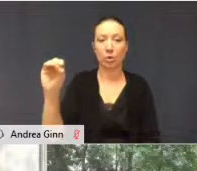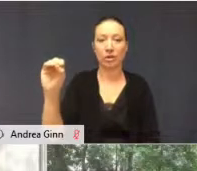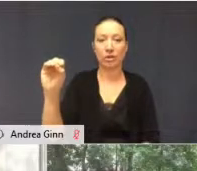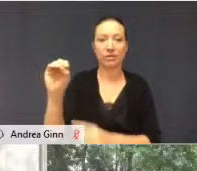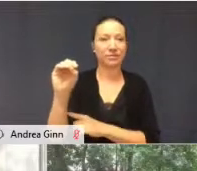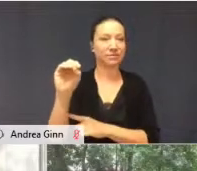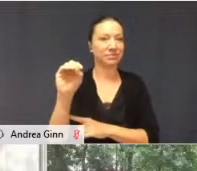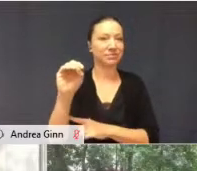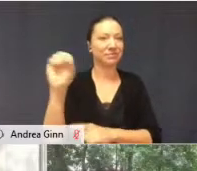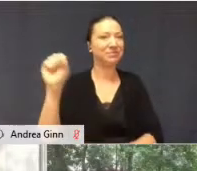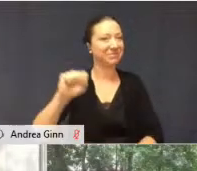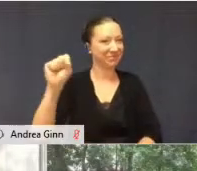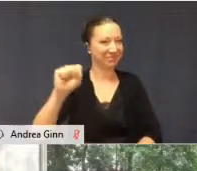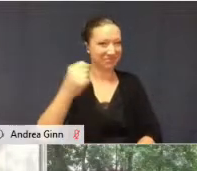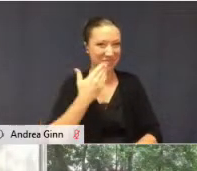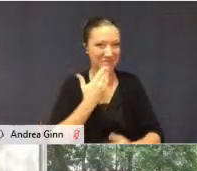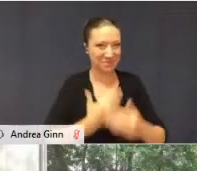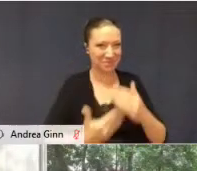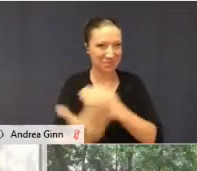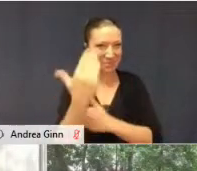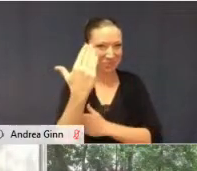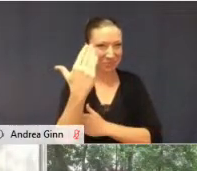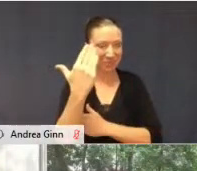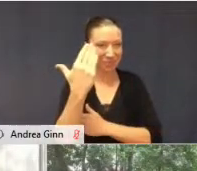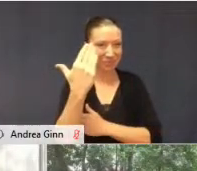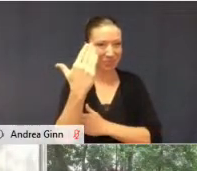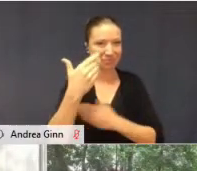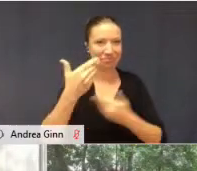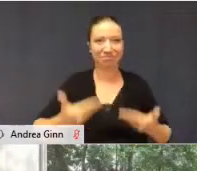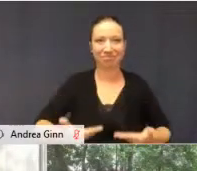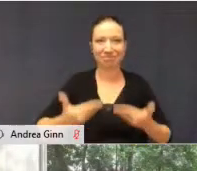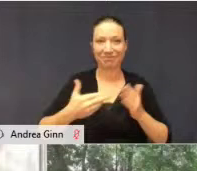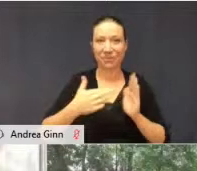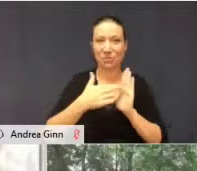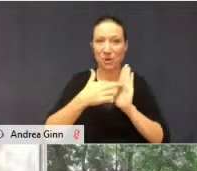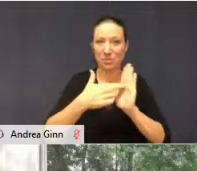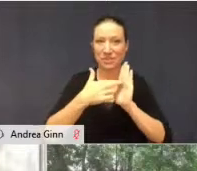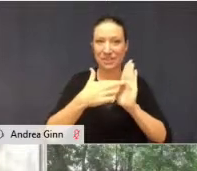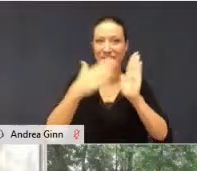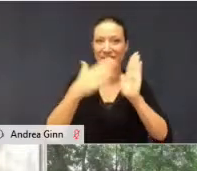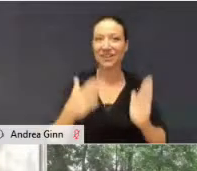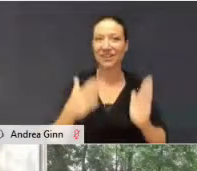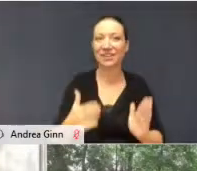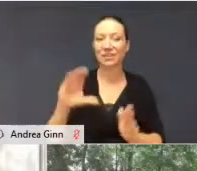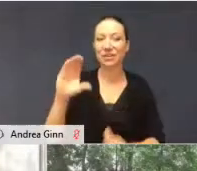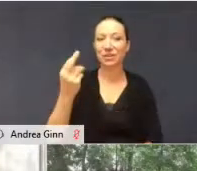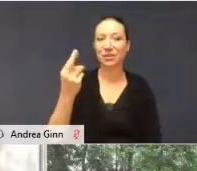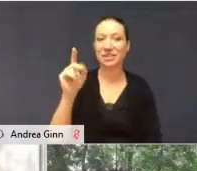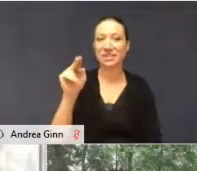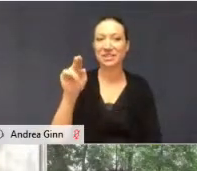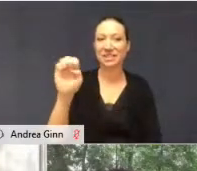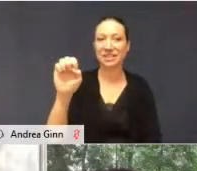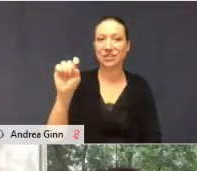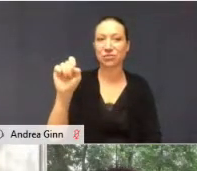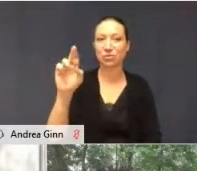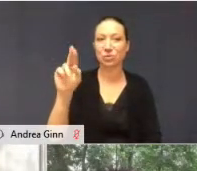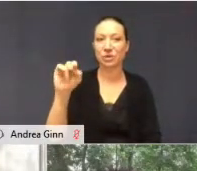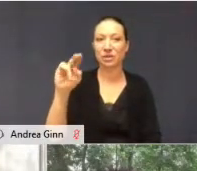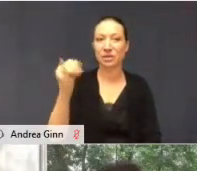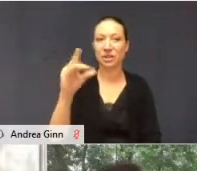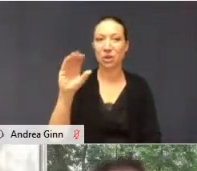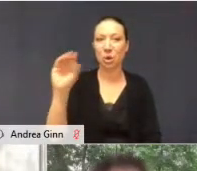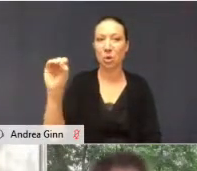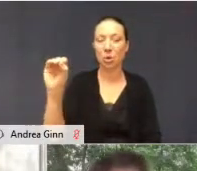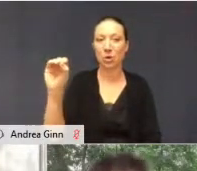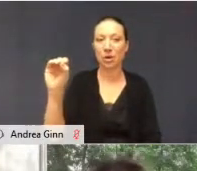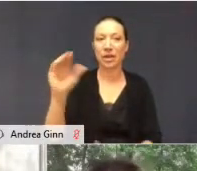Yes, good morning. I am Representative Christine Trujillo, and I represent House District 25 in the middle